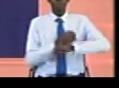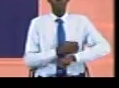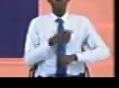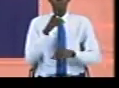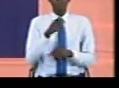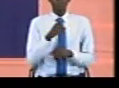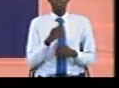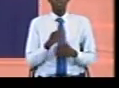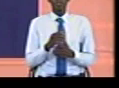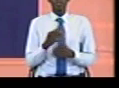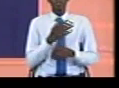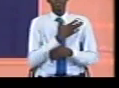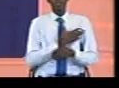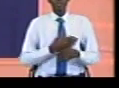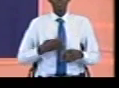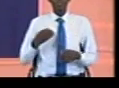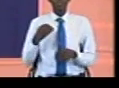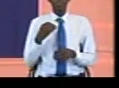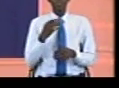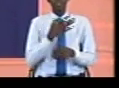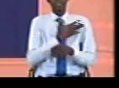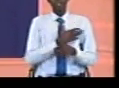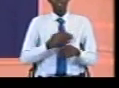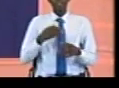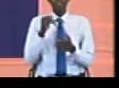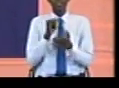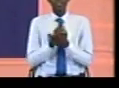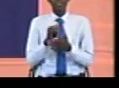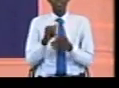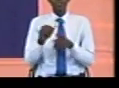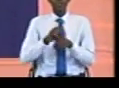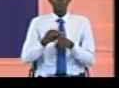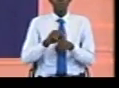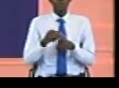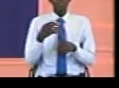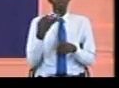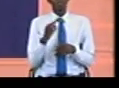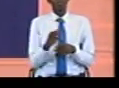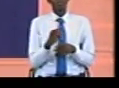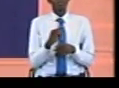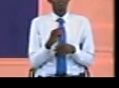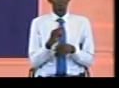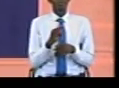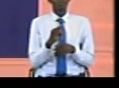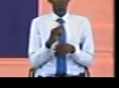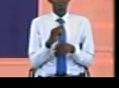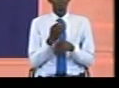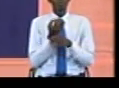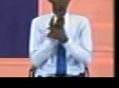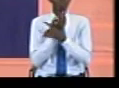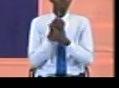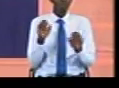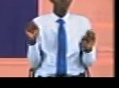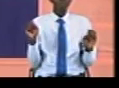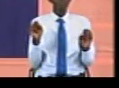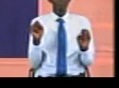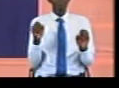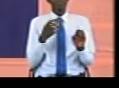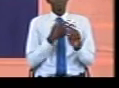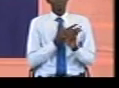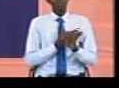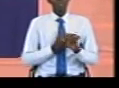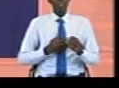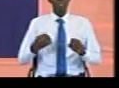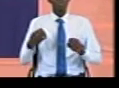when you are born again, that system of deliverance and that system of protection and